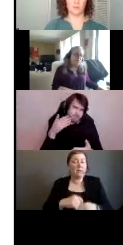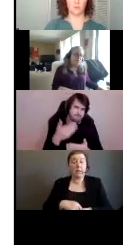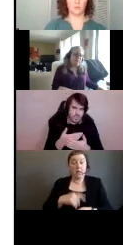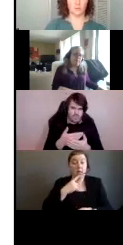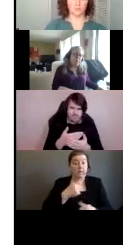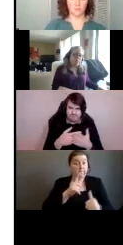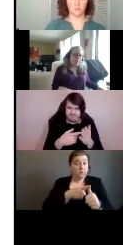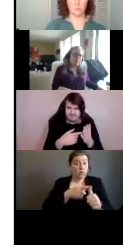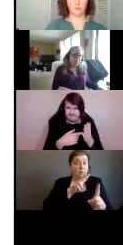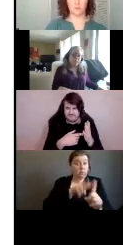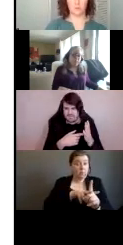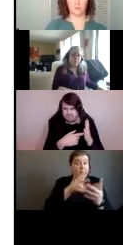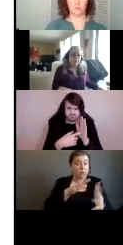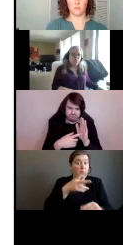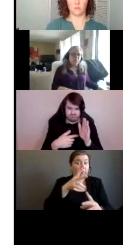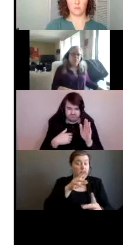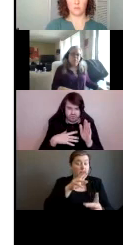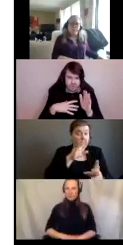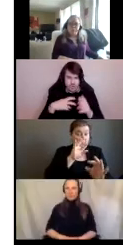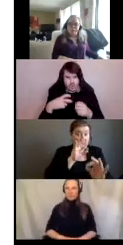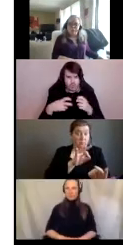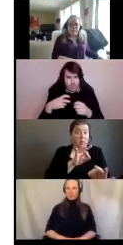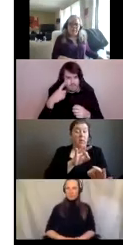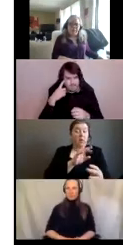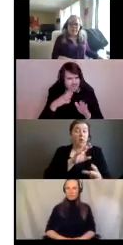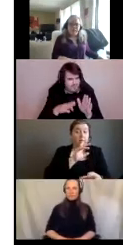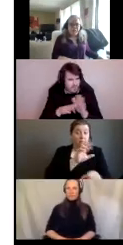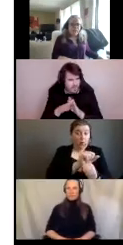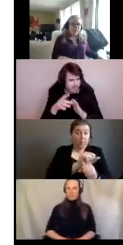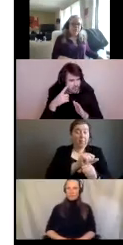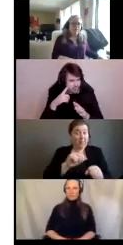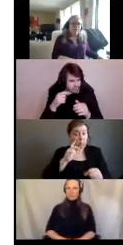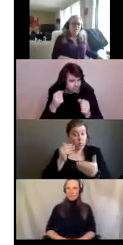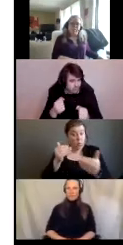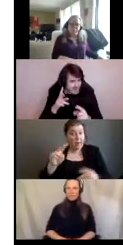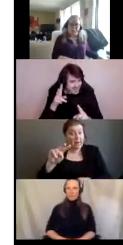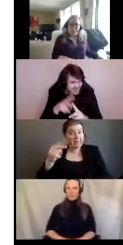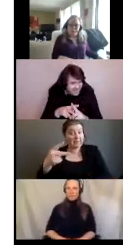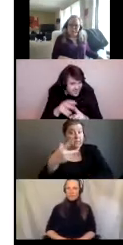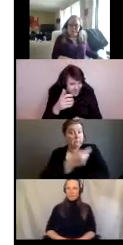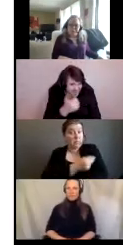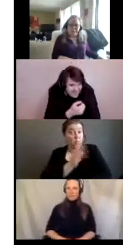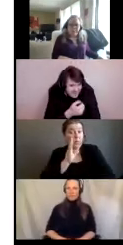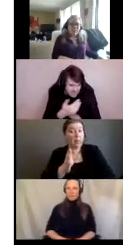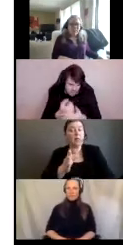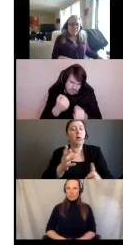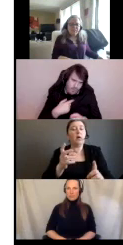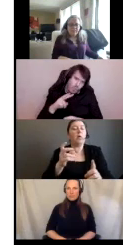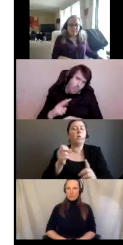first appointment is booked? So those are two different questions. Maybe I'll ask Chantel to talk about the booking process, if you